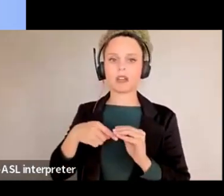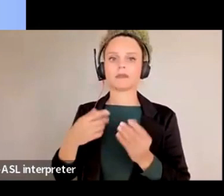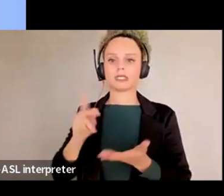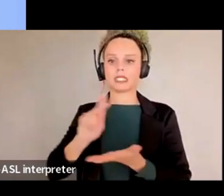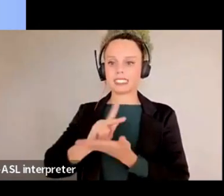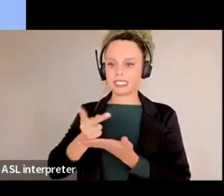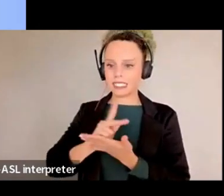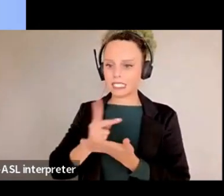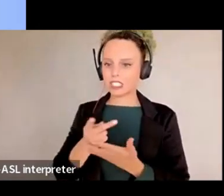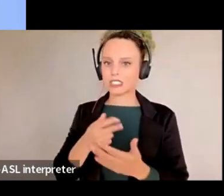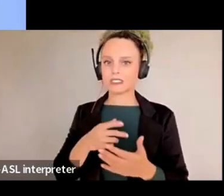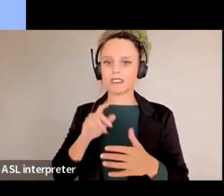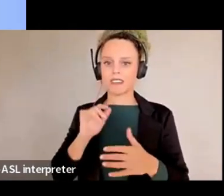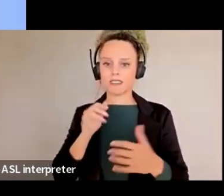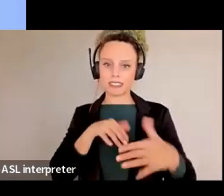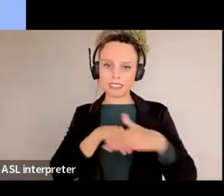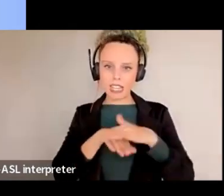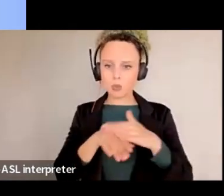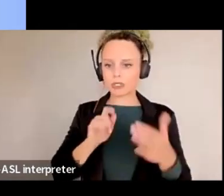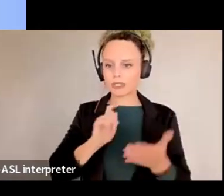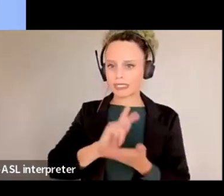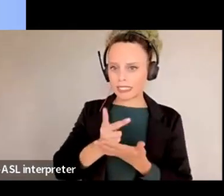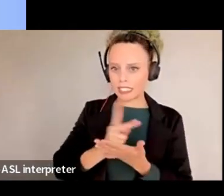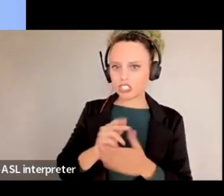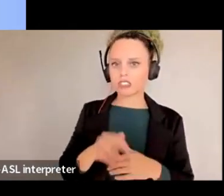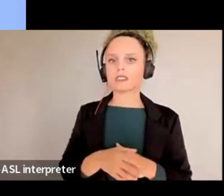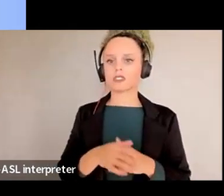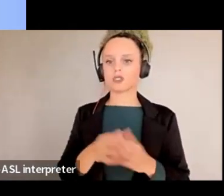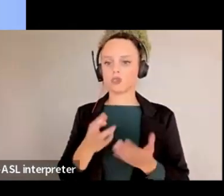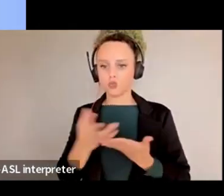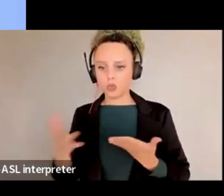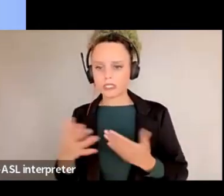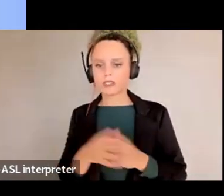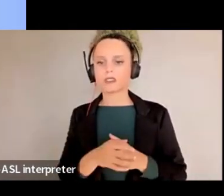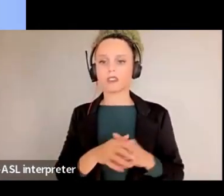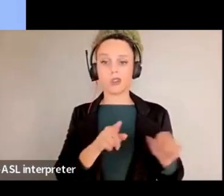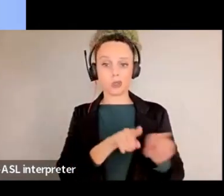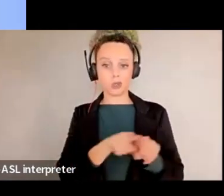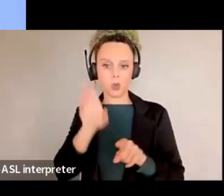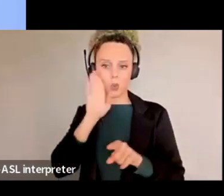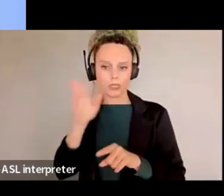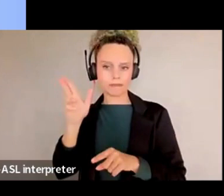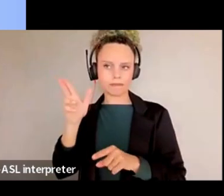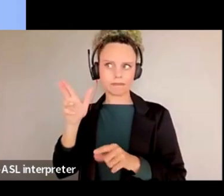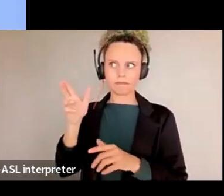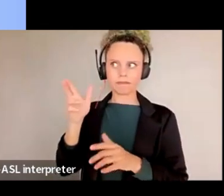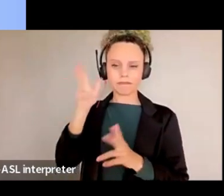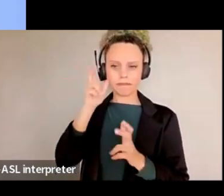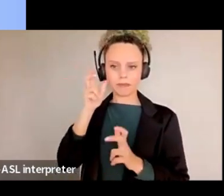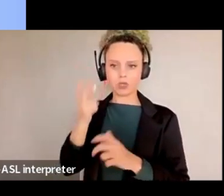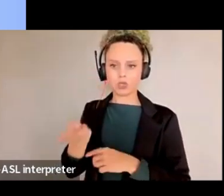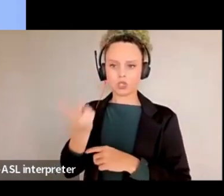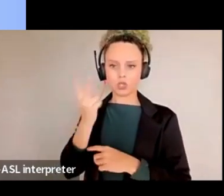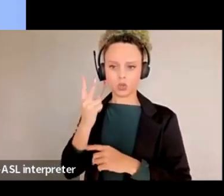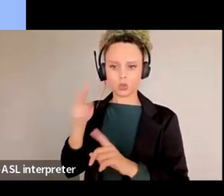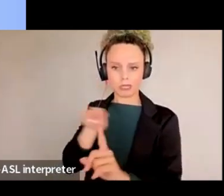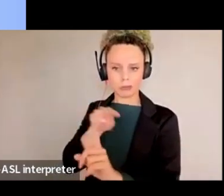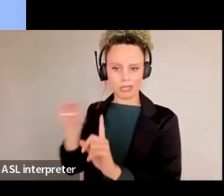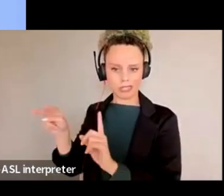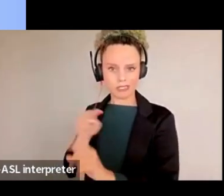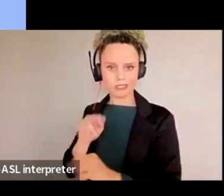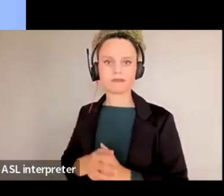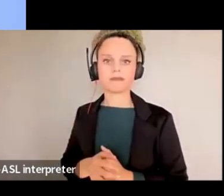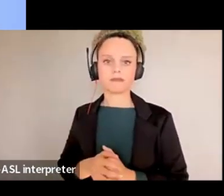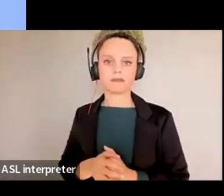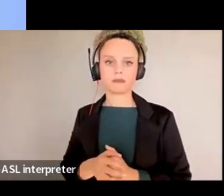more about accessible kitchens, adaptive kitchen resources. And we'll also hear